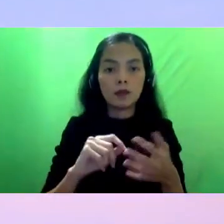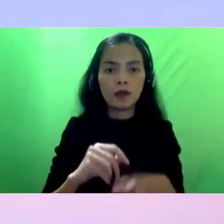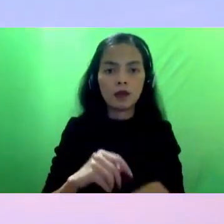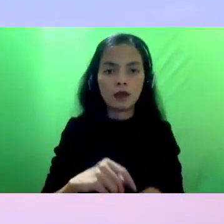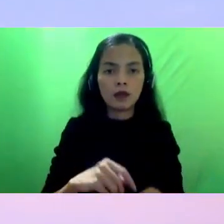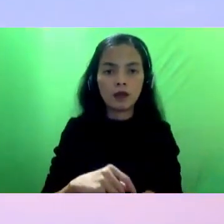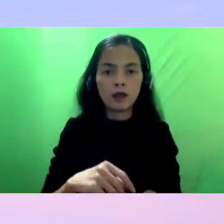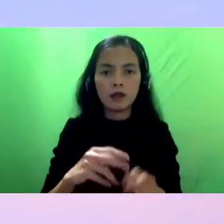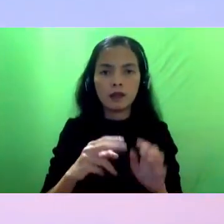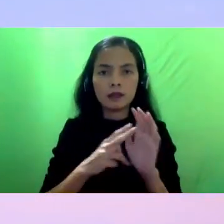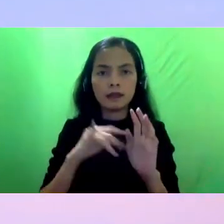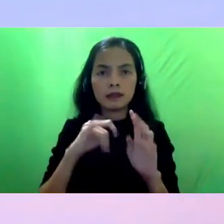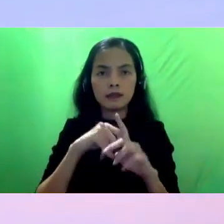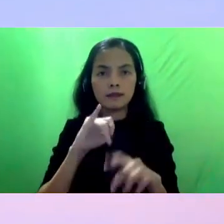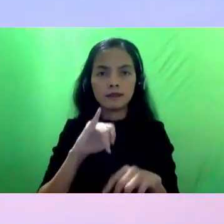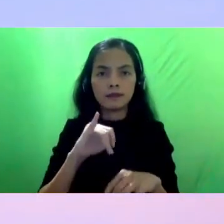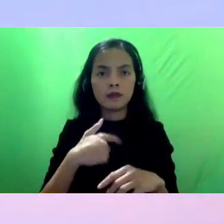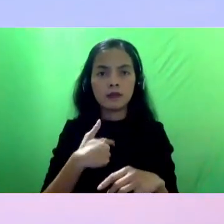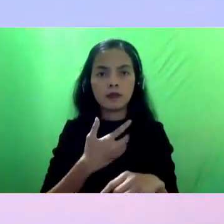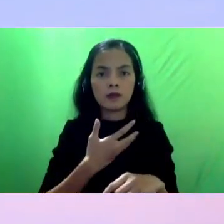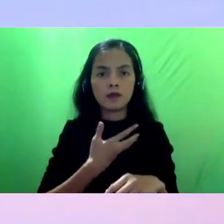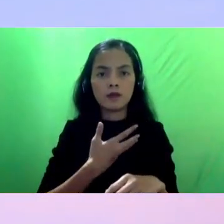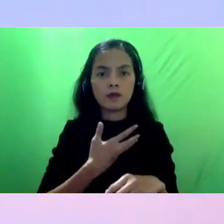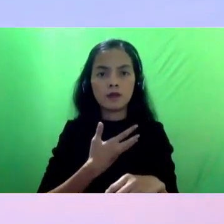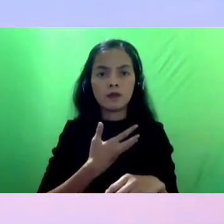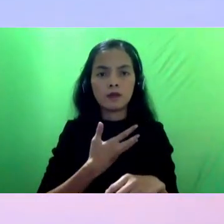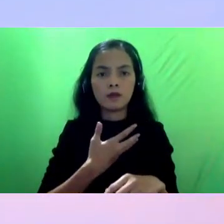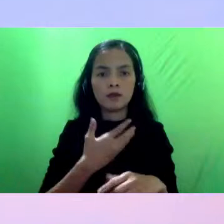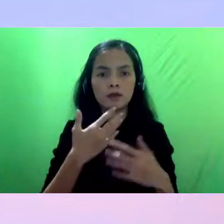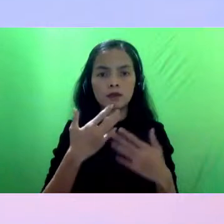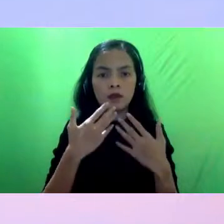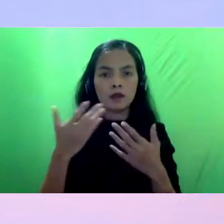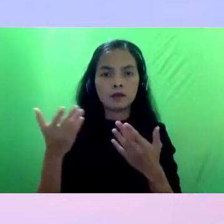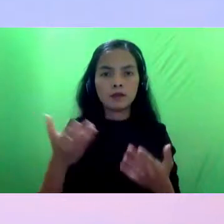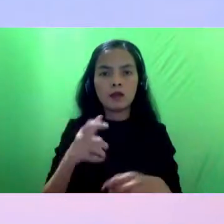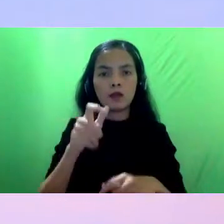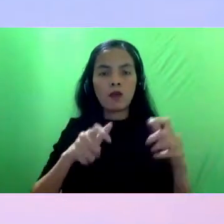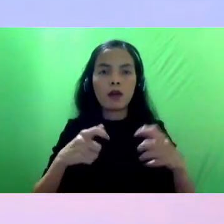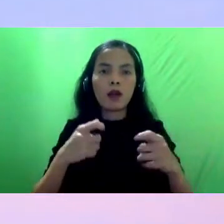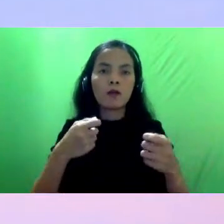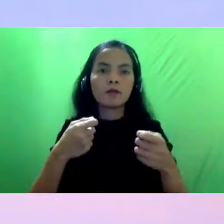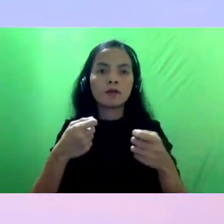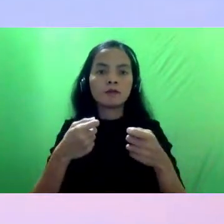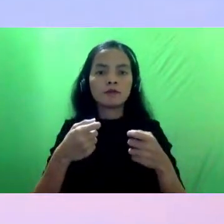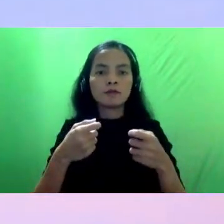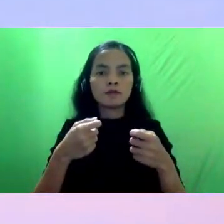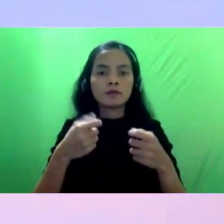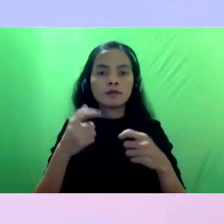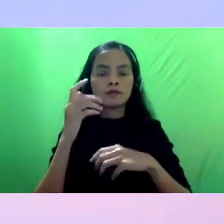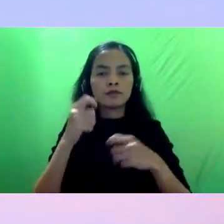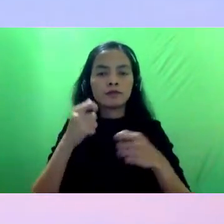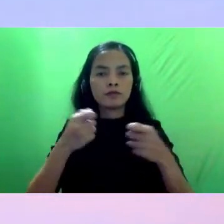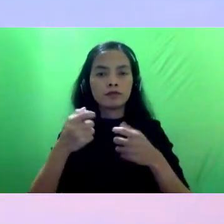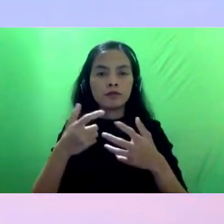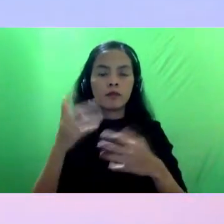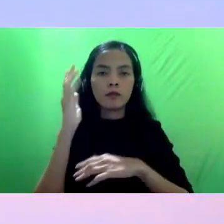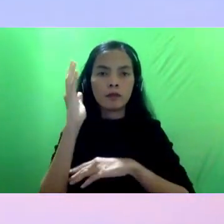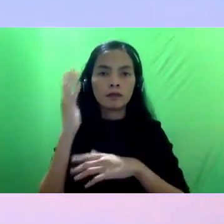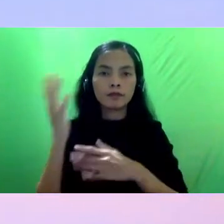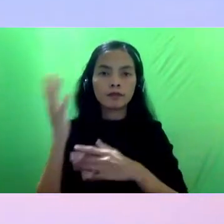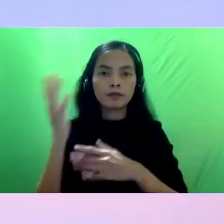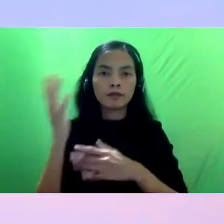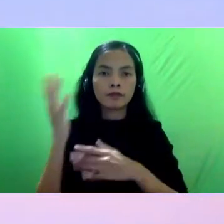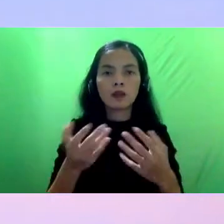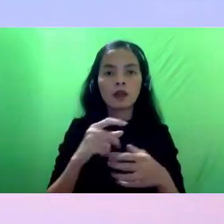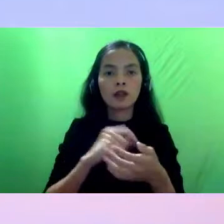our warm welcome to honorable panelists, and I would like to invite 2 of them into the stage. So please, Mbak Rizki Fillaili from the SMERU